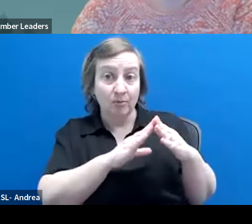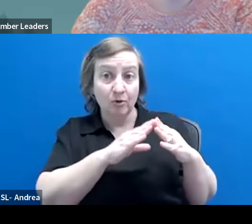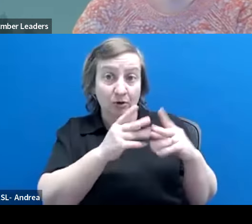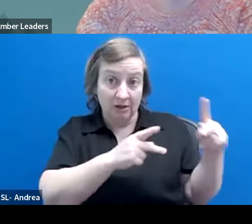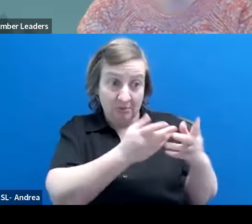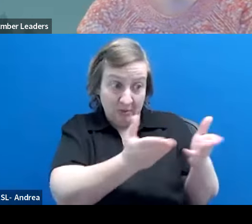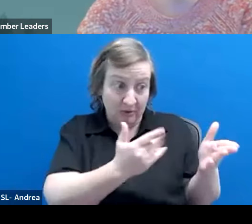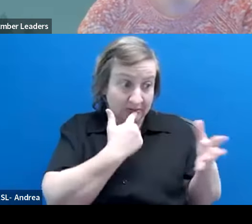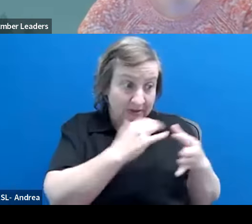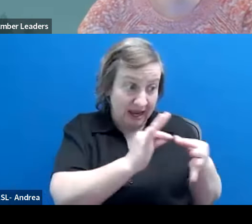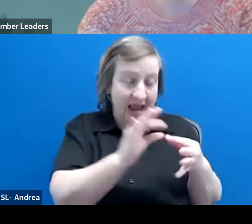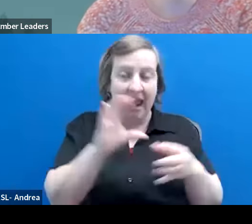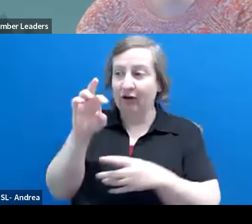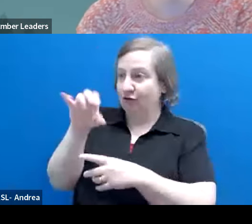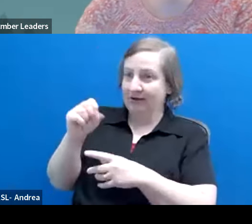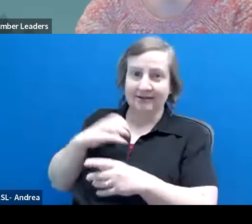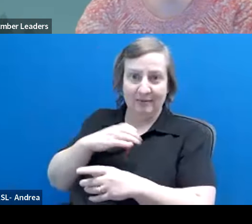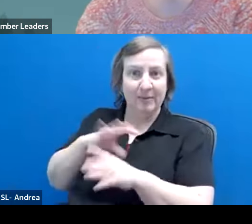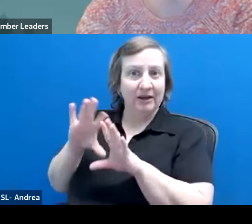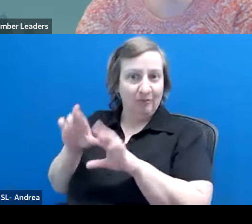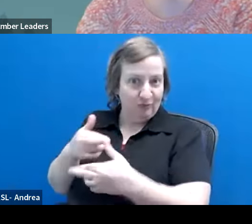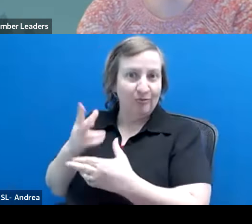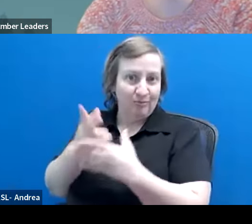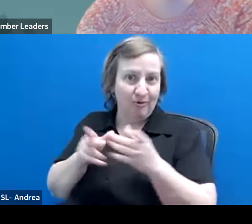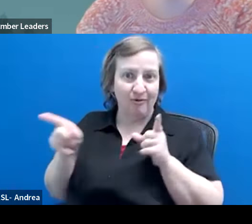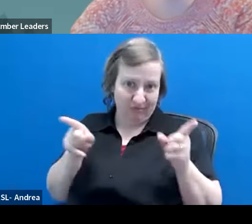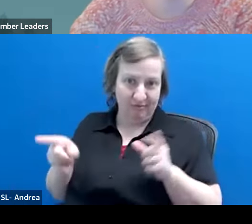and what you were hearing in the CRIS committee rooms. Carrie.